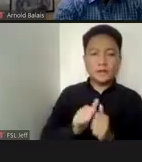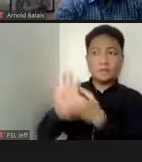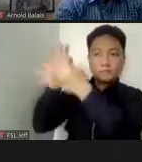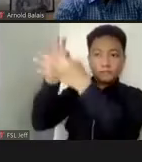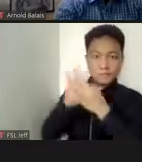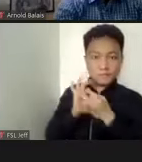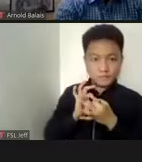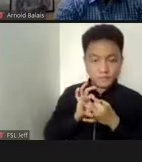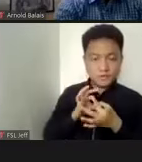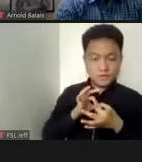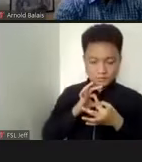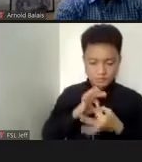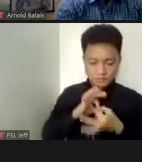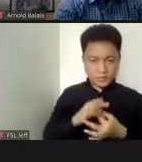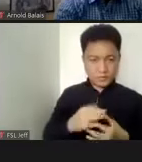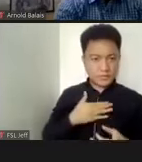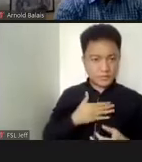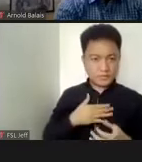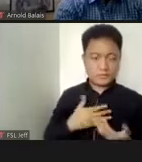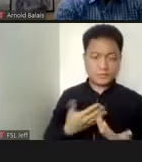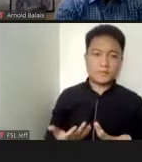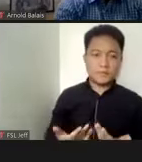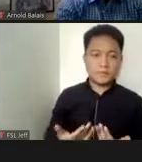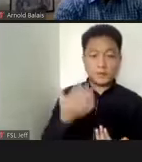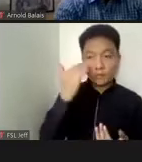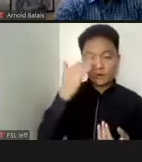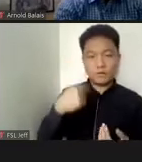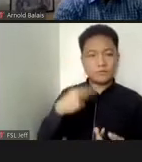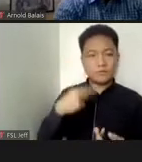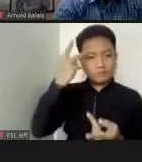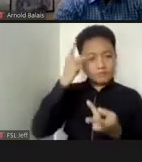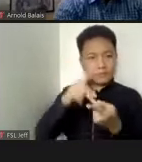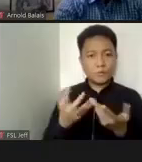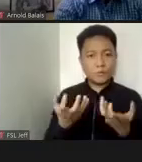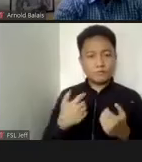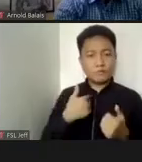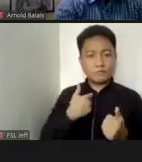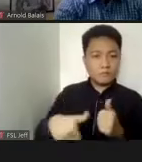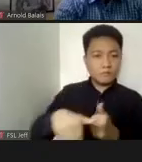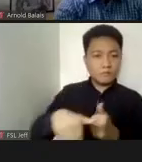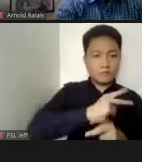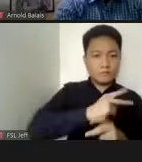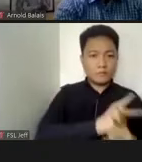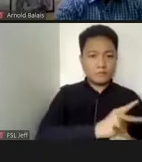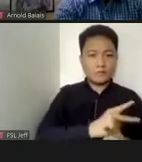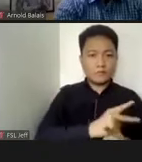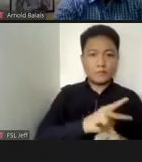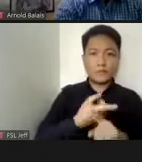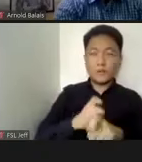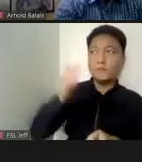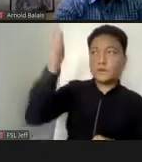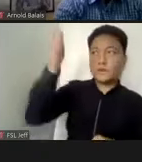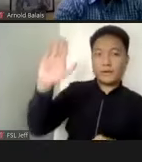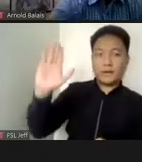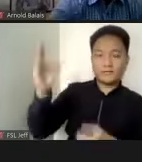was created by your creator. Next would be relational harmony with others. If you had